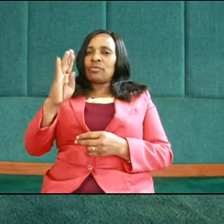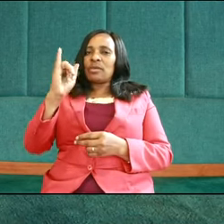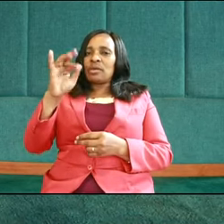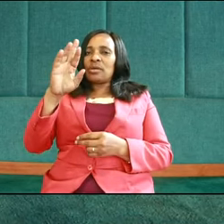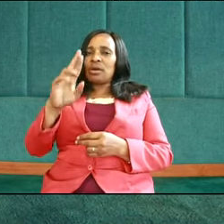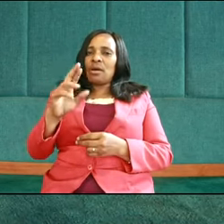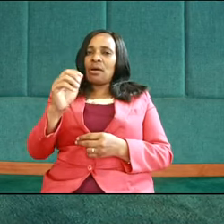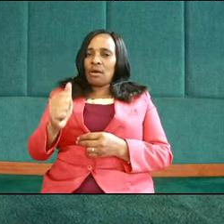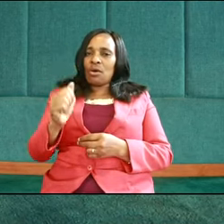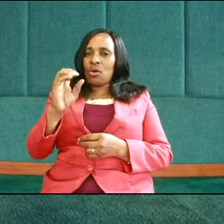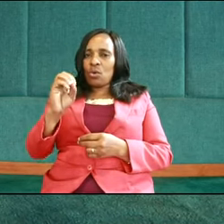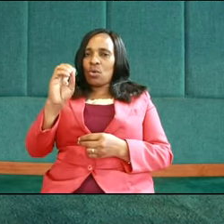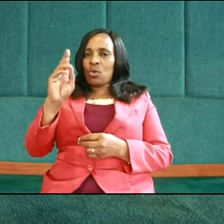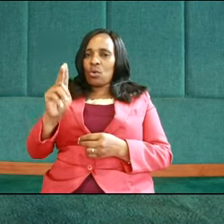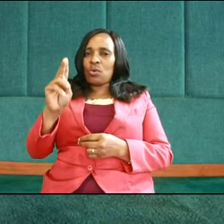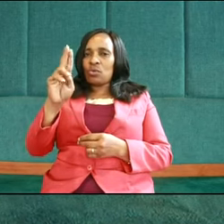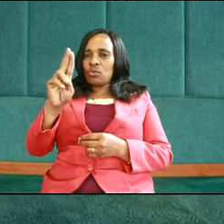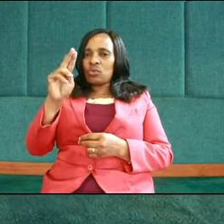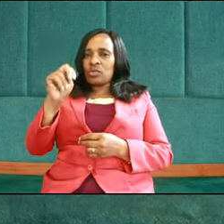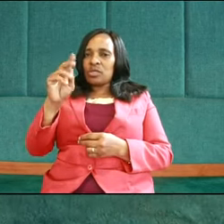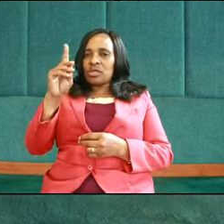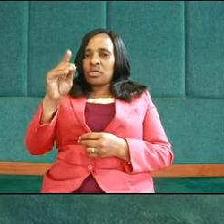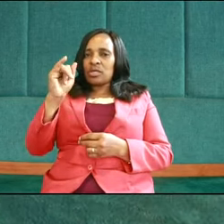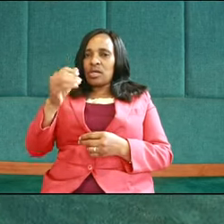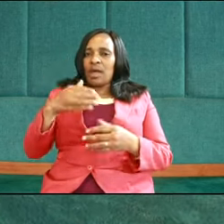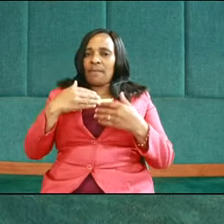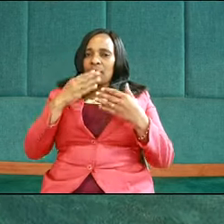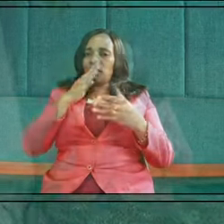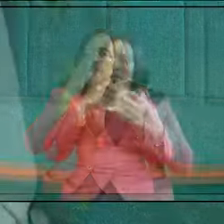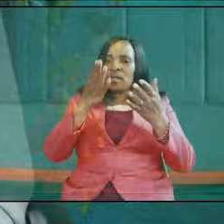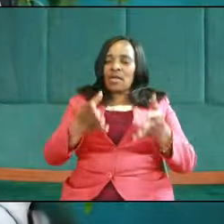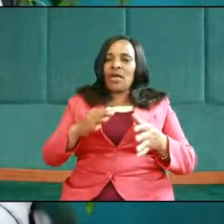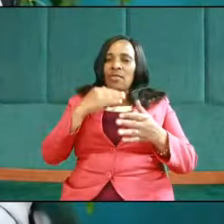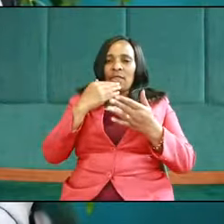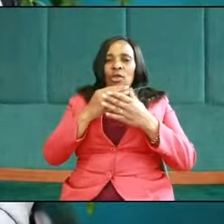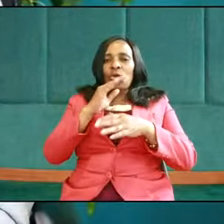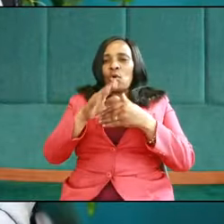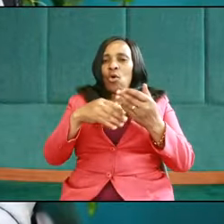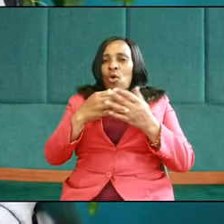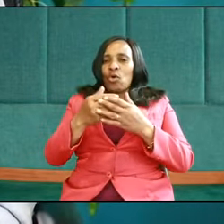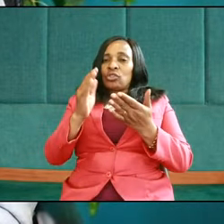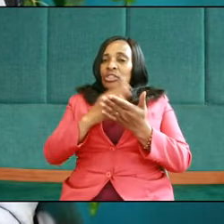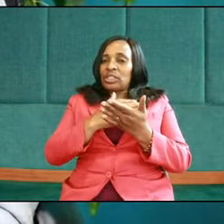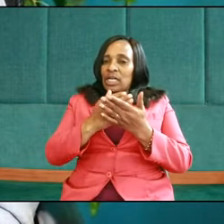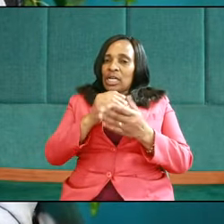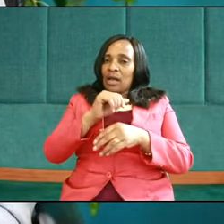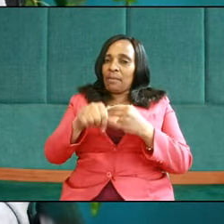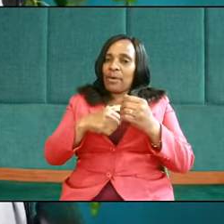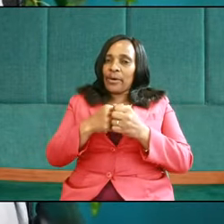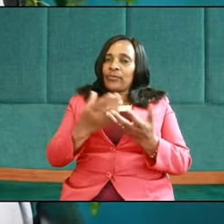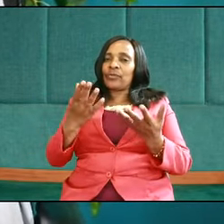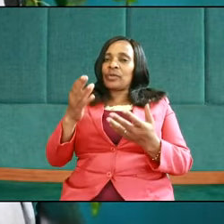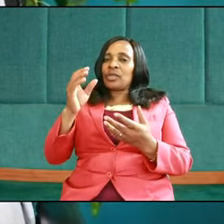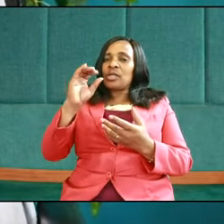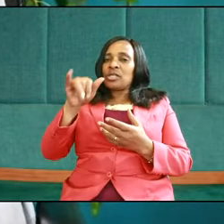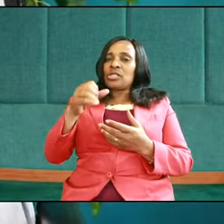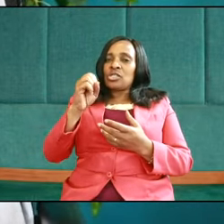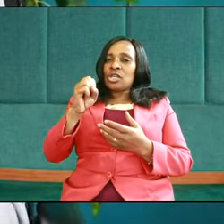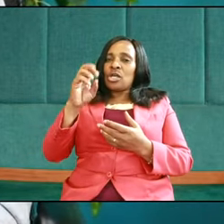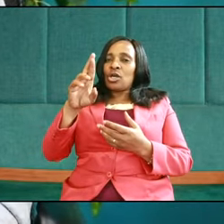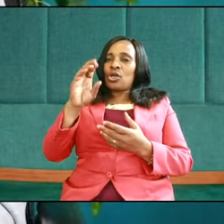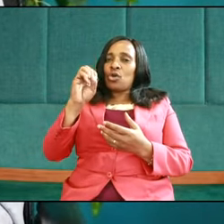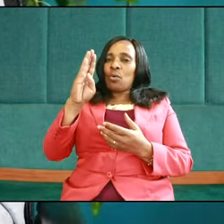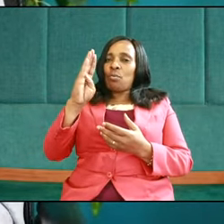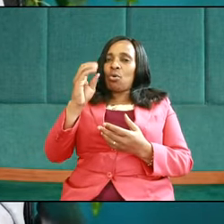here. Yes, thank you, everyone. We'll be sharing about the Jeroboam syndrome, and it's an interesting lesson with